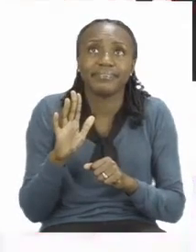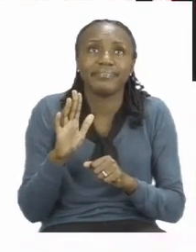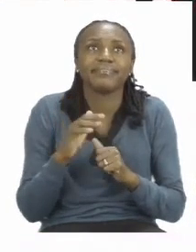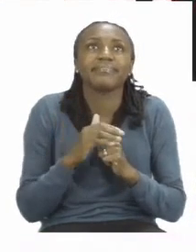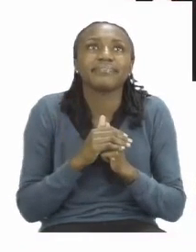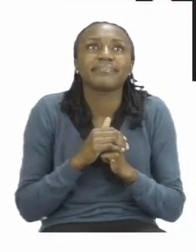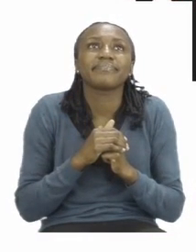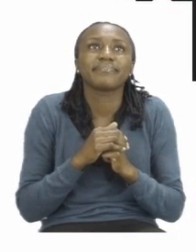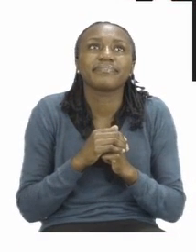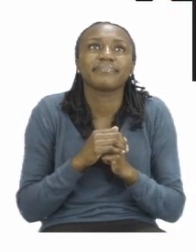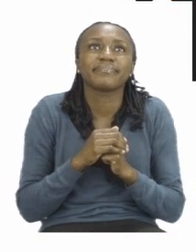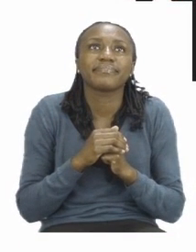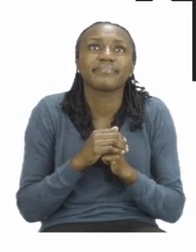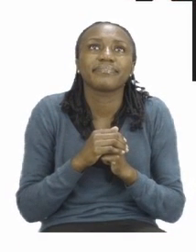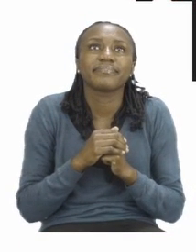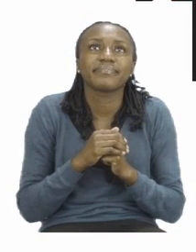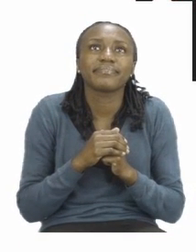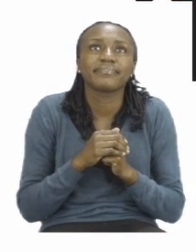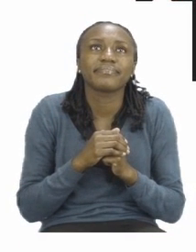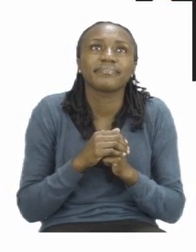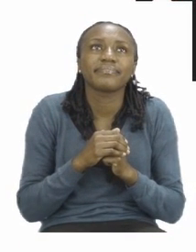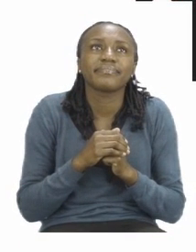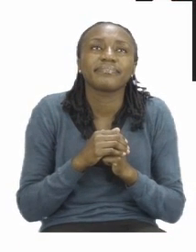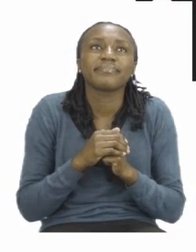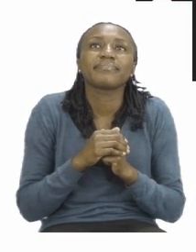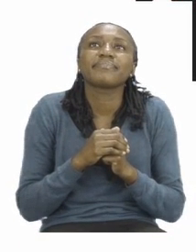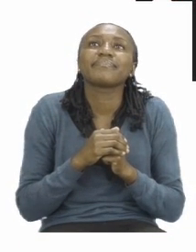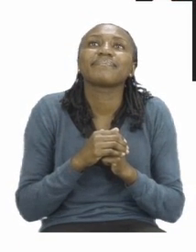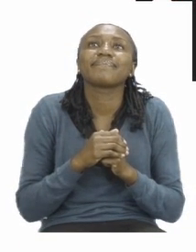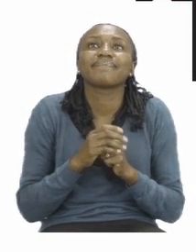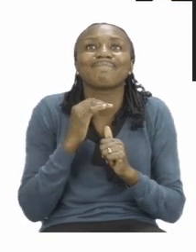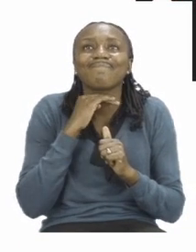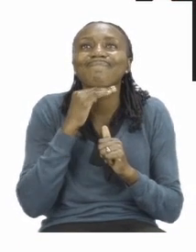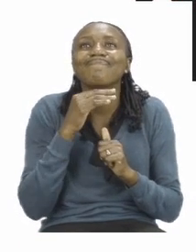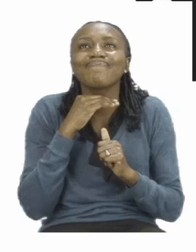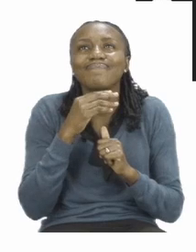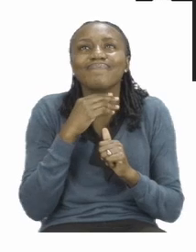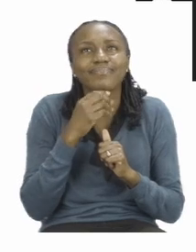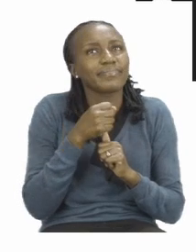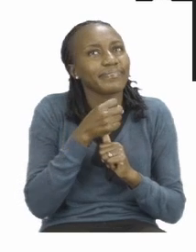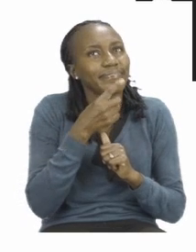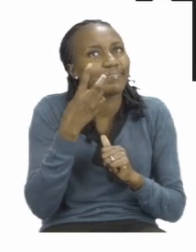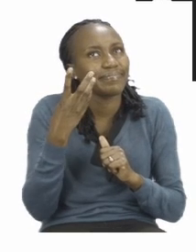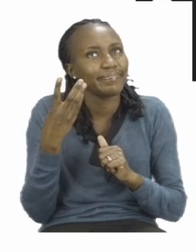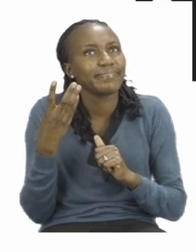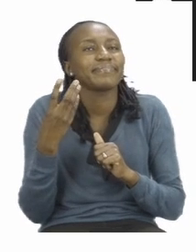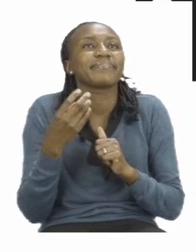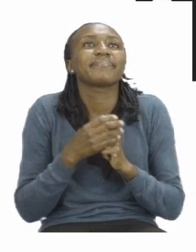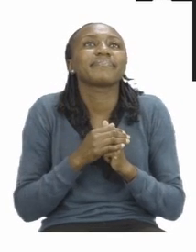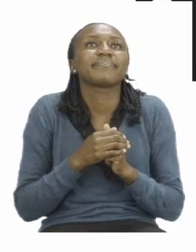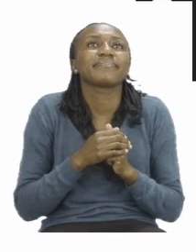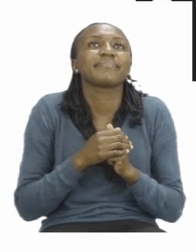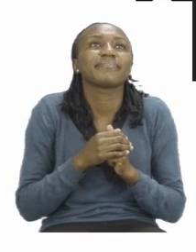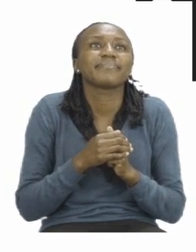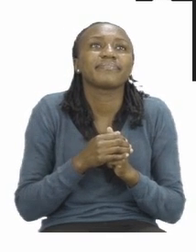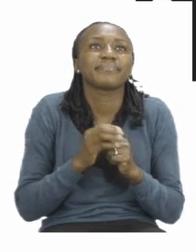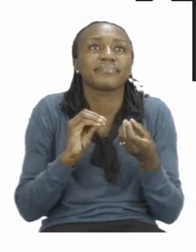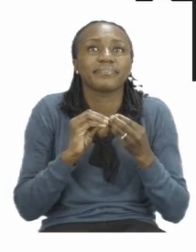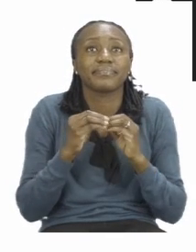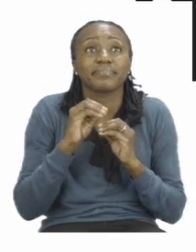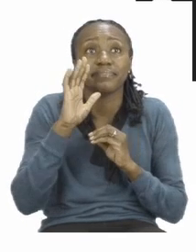On page 25, we are going to be doing problem-solving sums. Today, we are going to do number